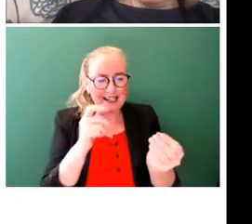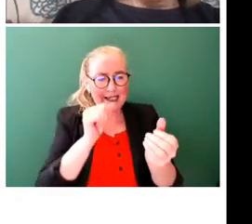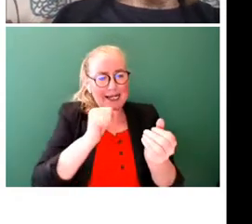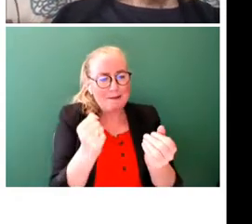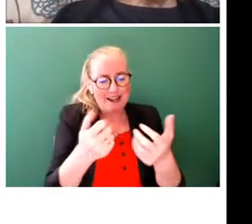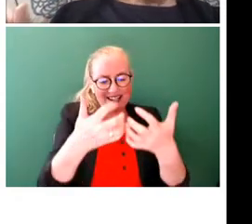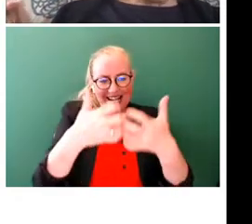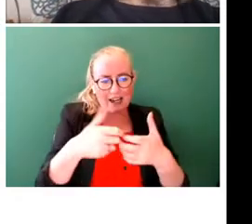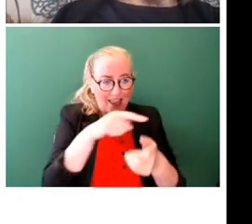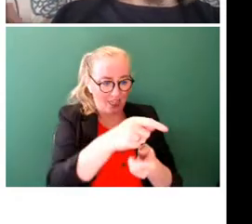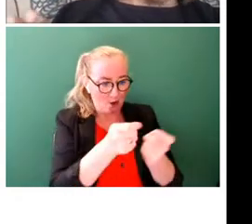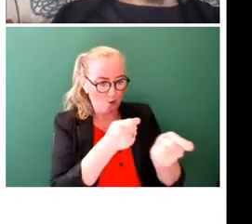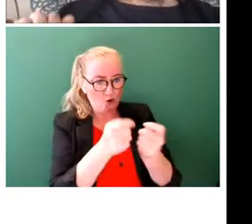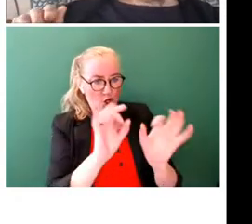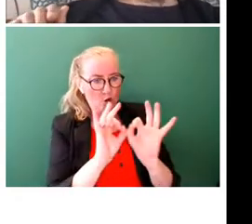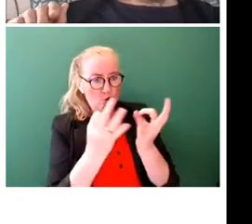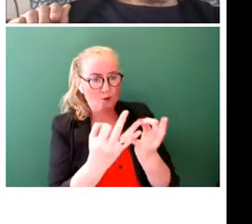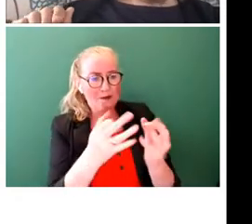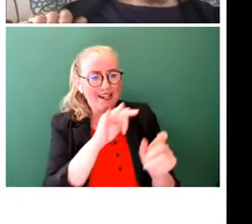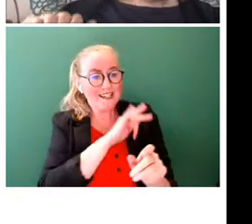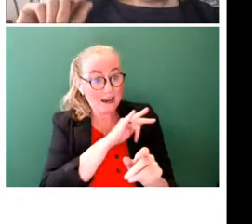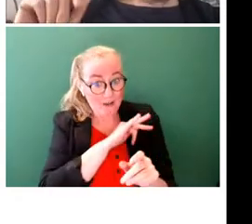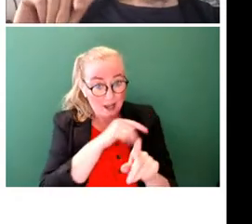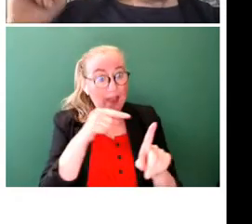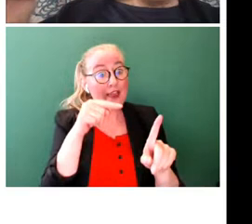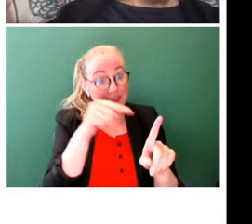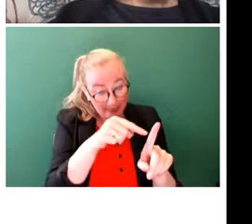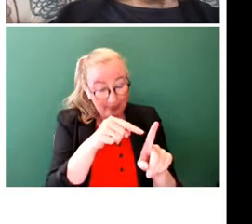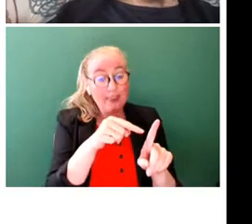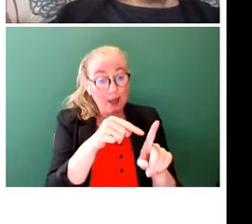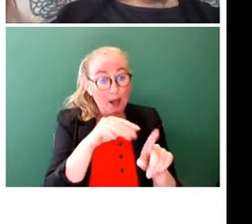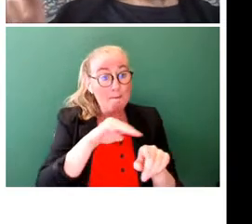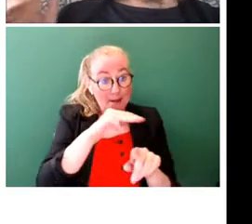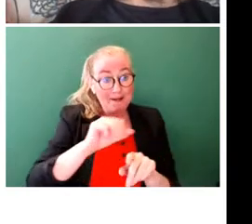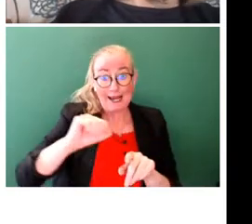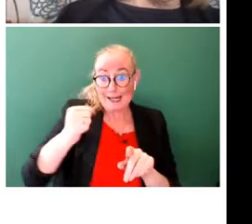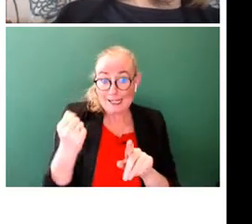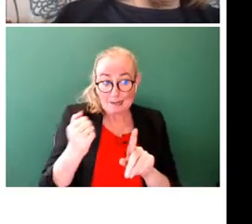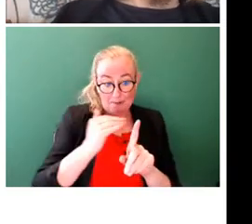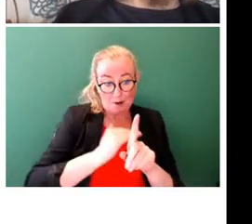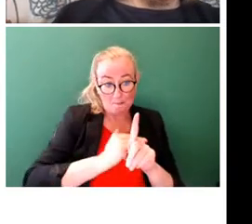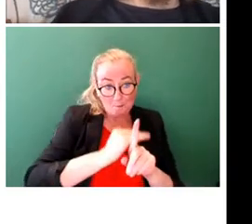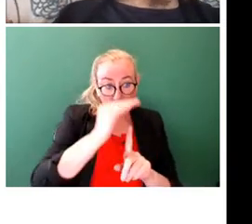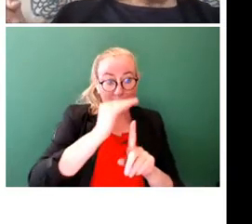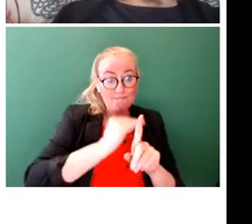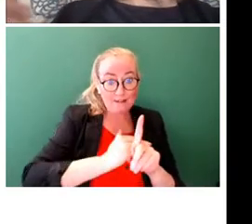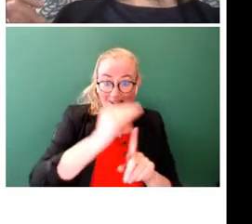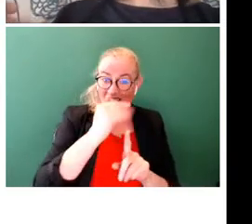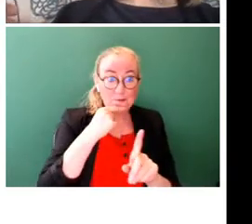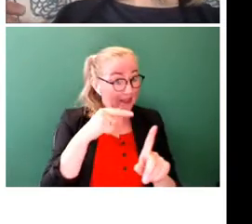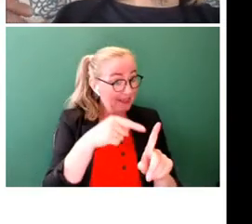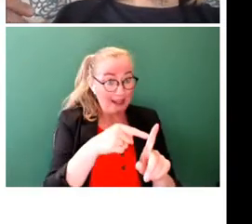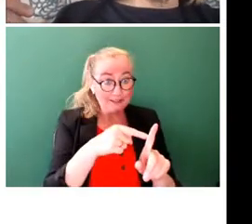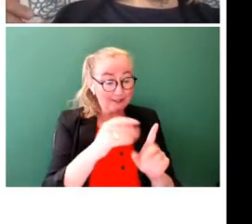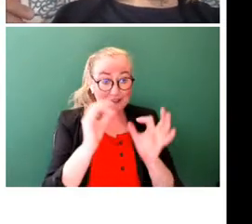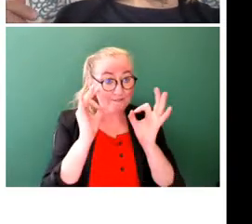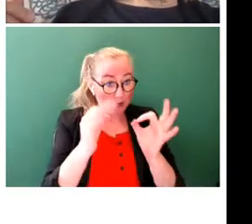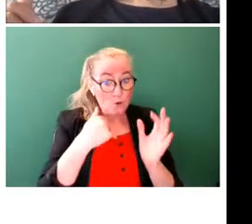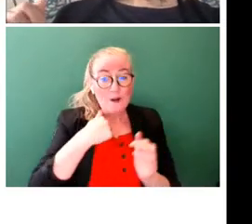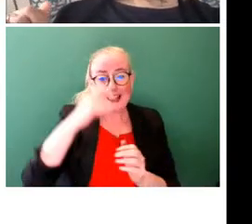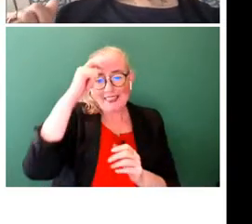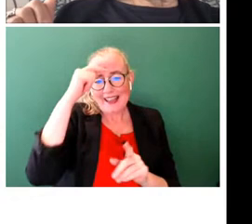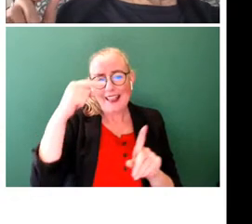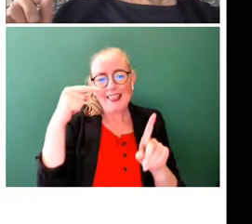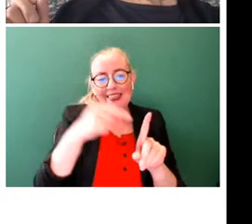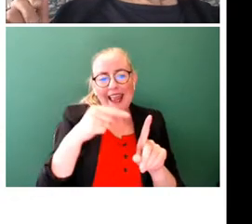groups themselves. And what we found was that, in fact, people kept improving, which I think was fantastic. And we think that that's probably